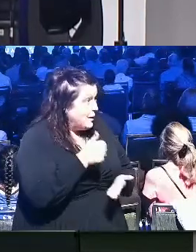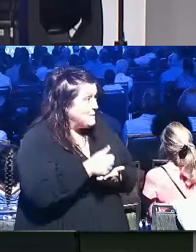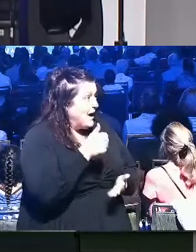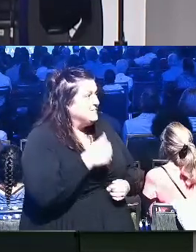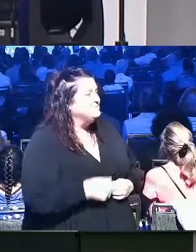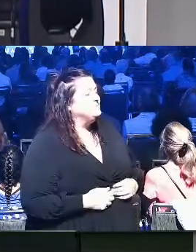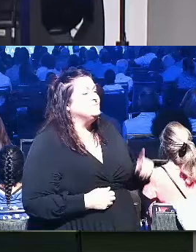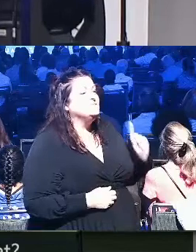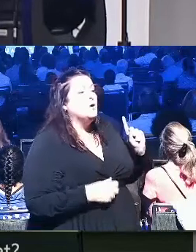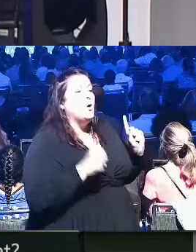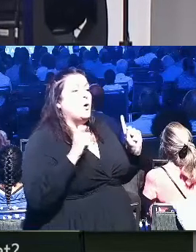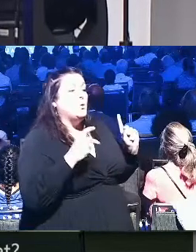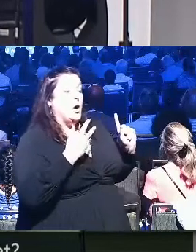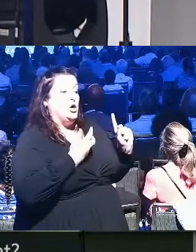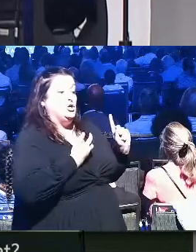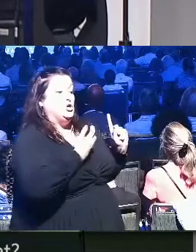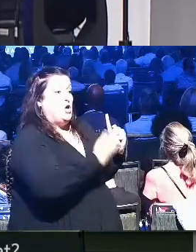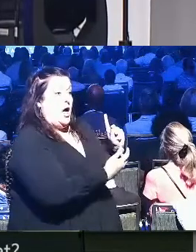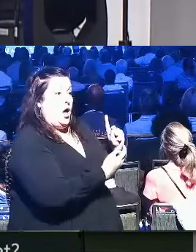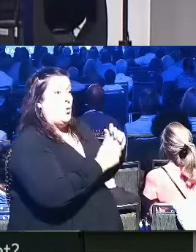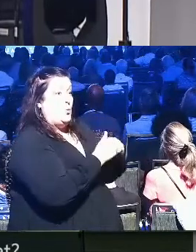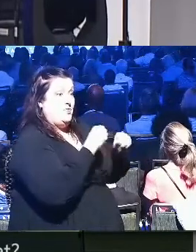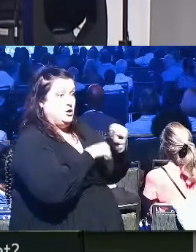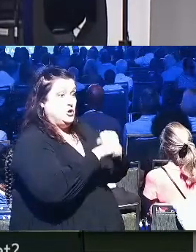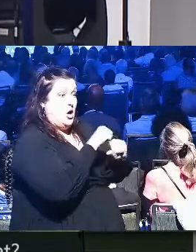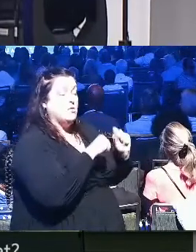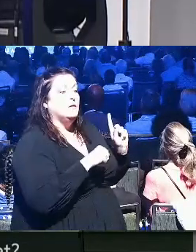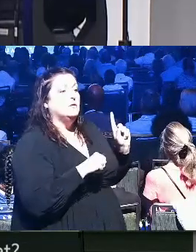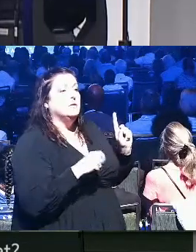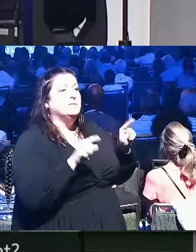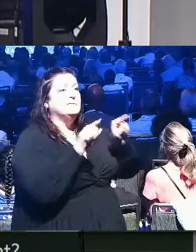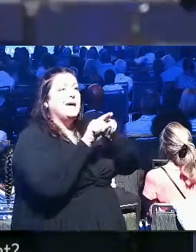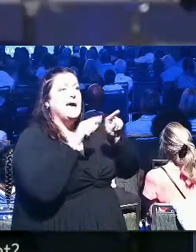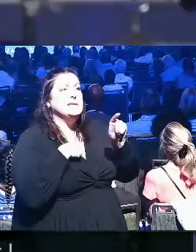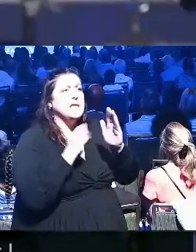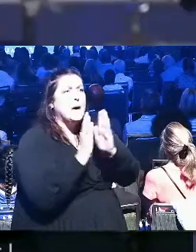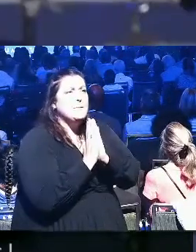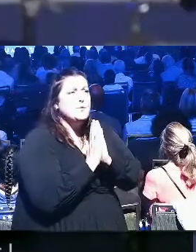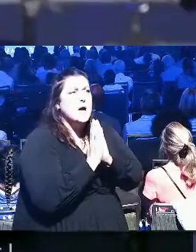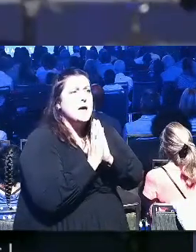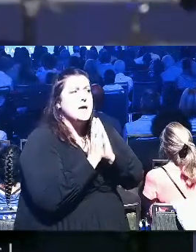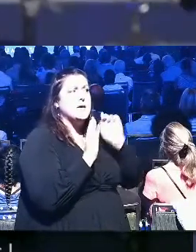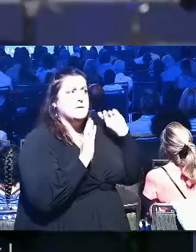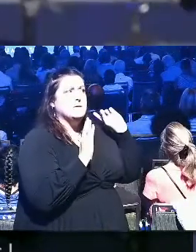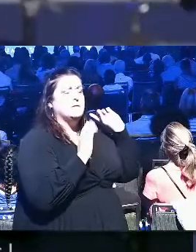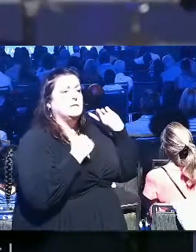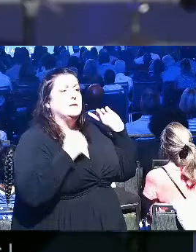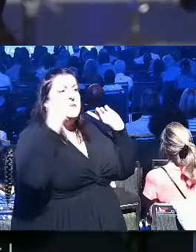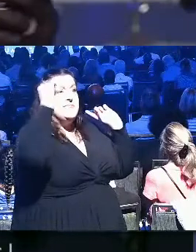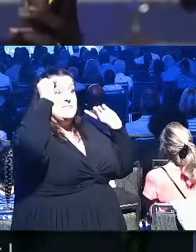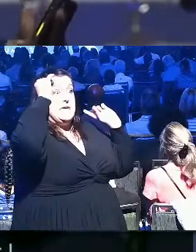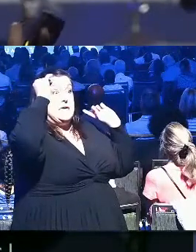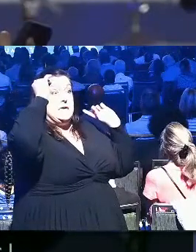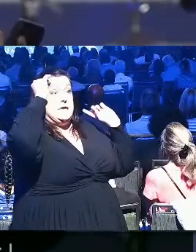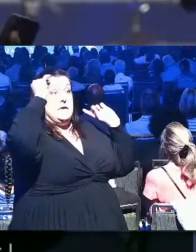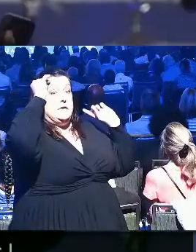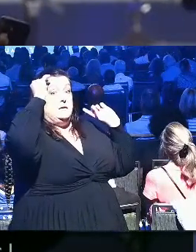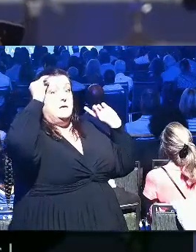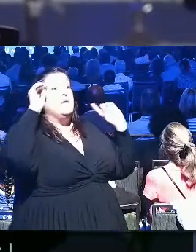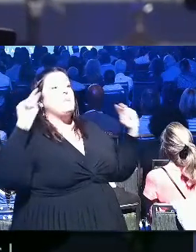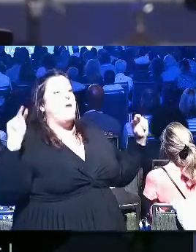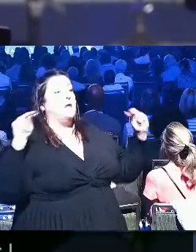So you're going to share the message with one another. So as I pray, I want you to think about your one thing, and then I want you to